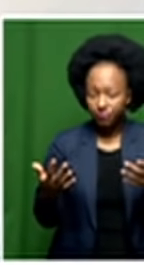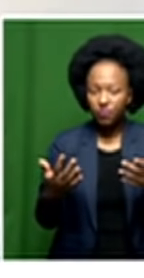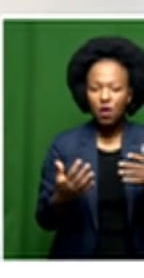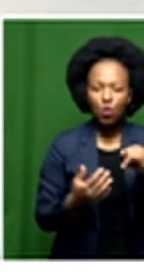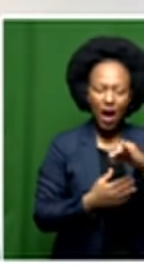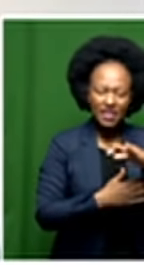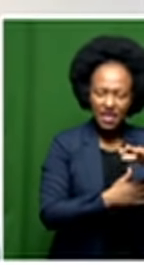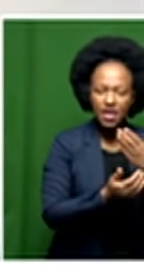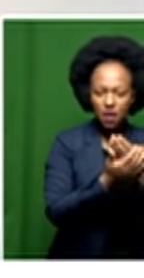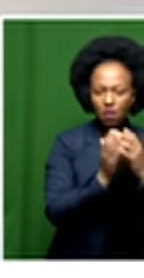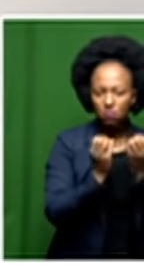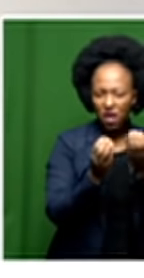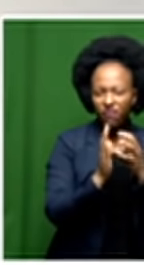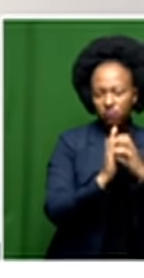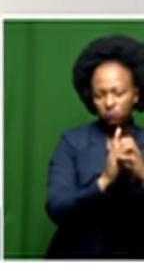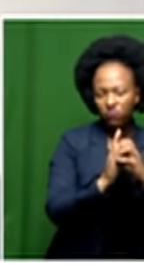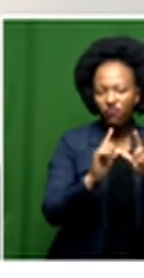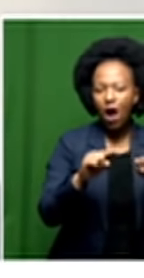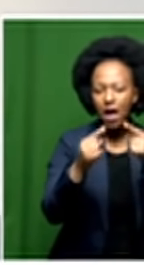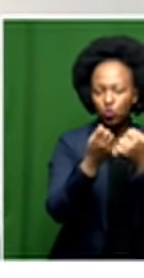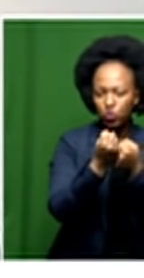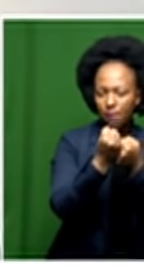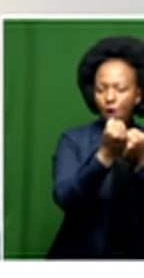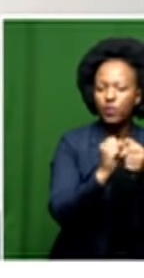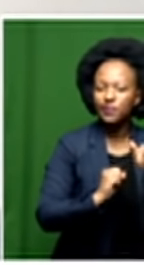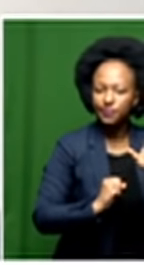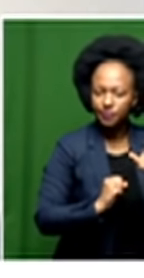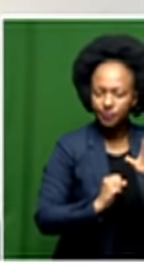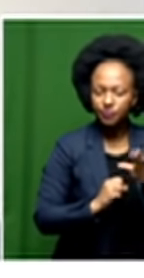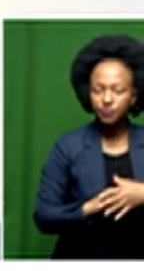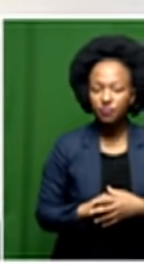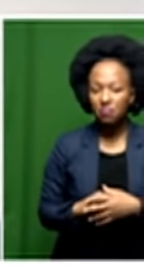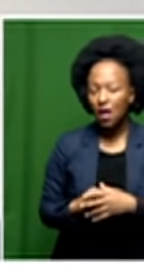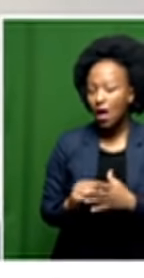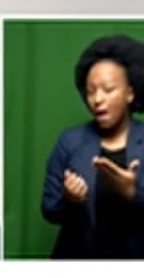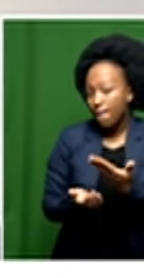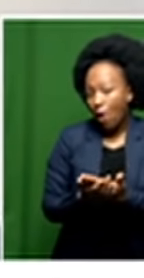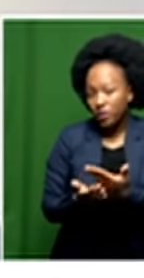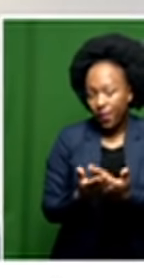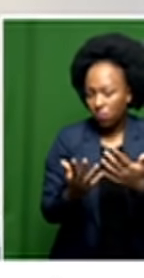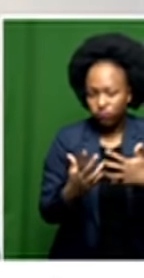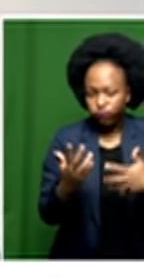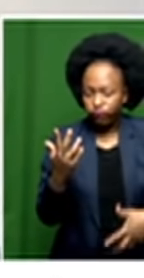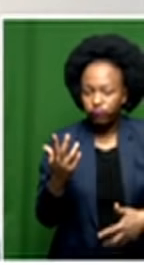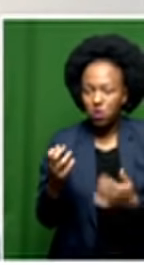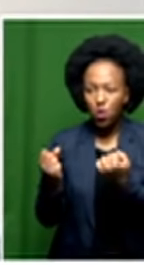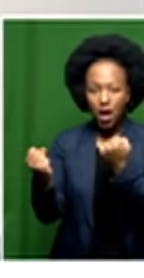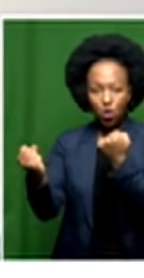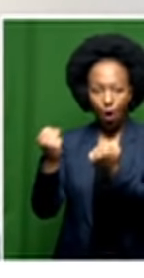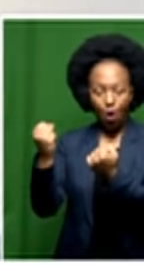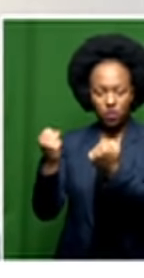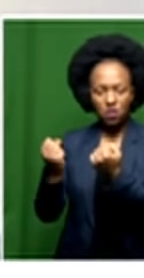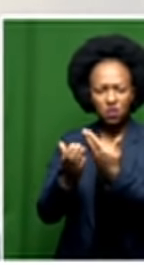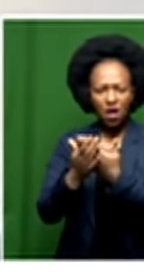to bolster its argument. But as I say, that all of this may turn out to be irrelevant, because the court may well be